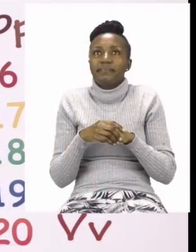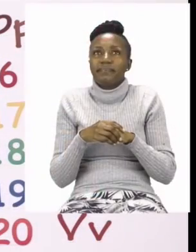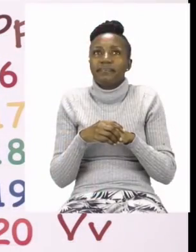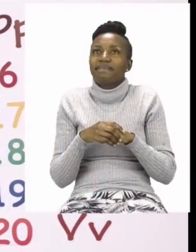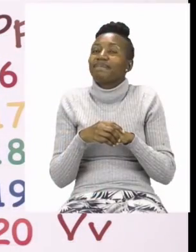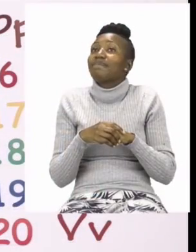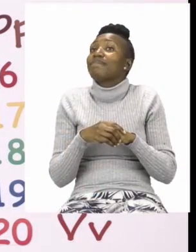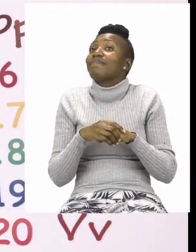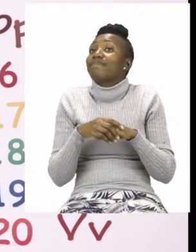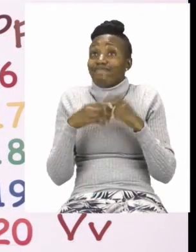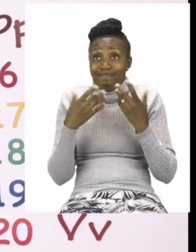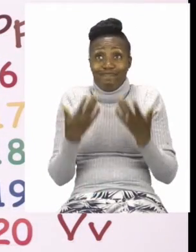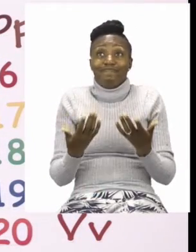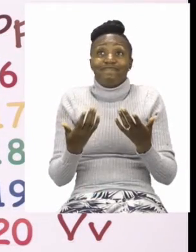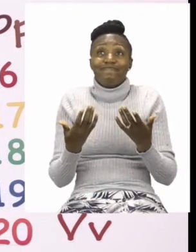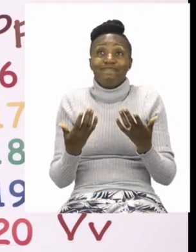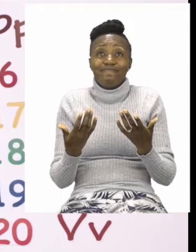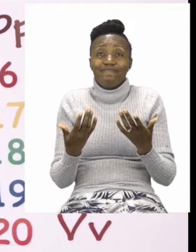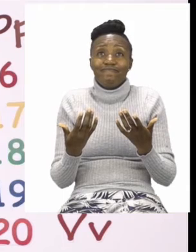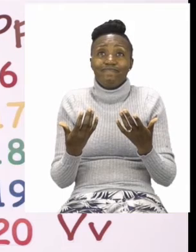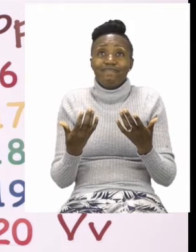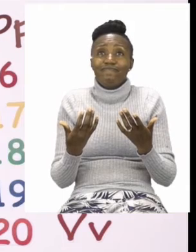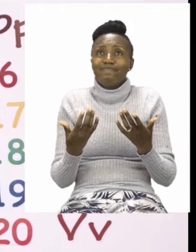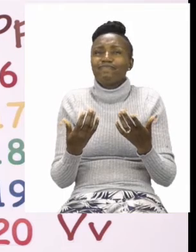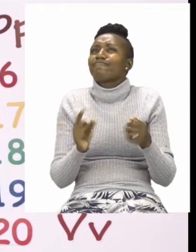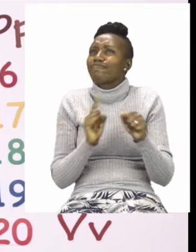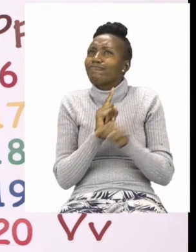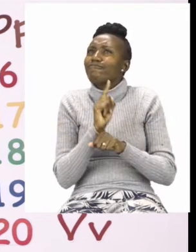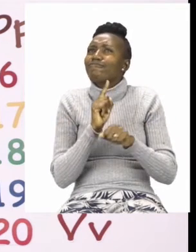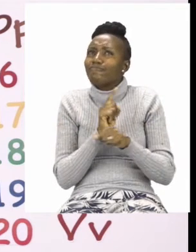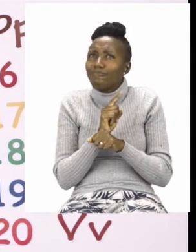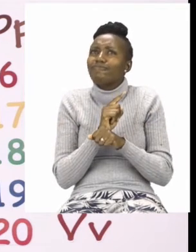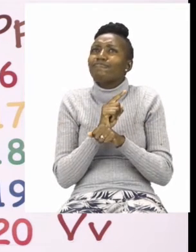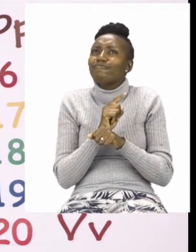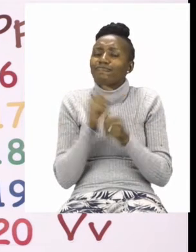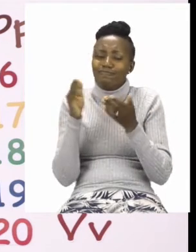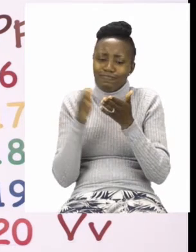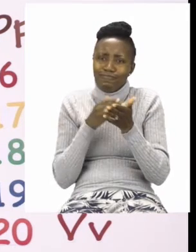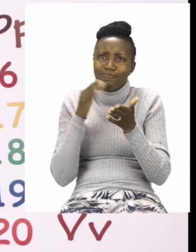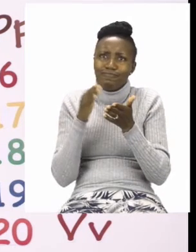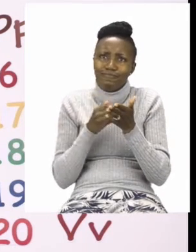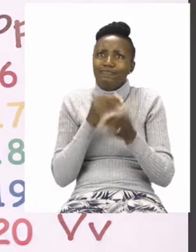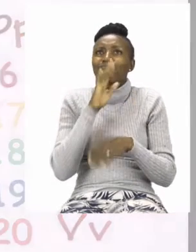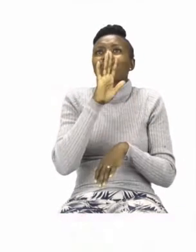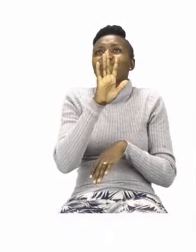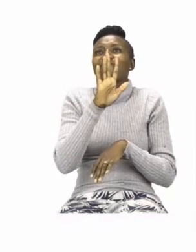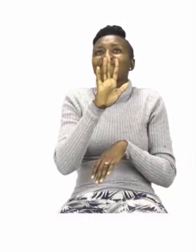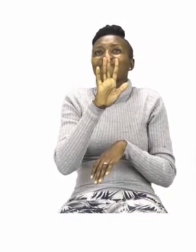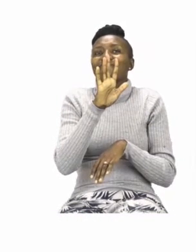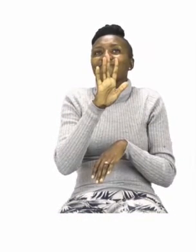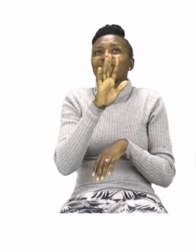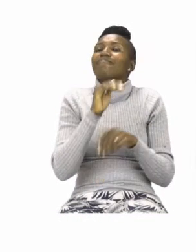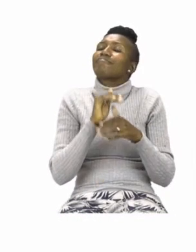Now, boys and girls, we are going to start our lesson by going to page 5. On